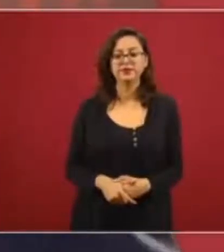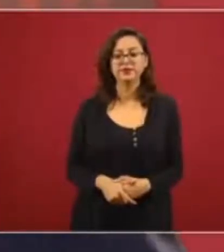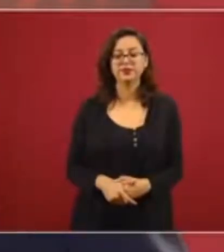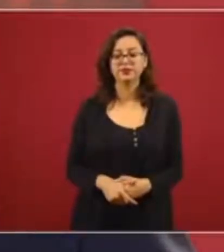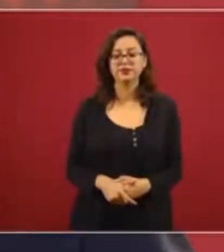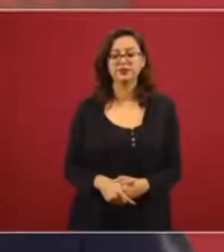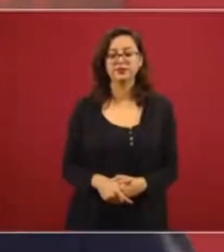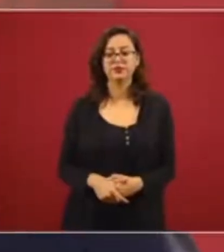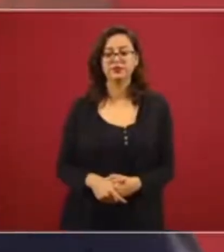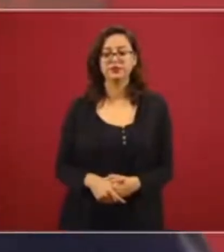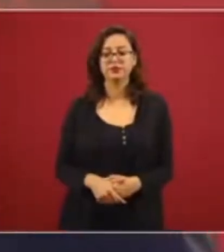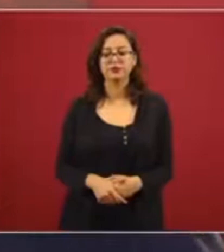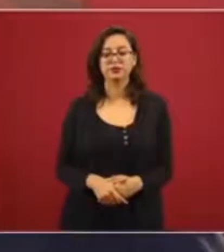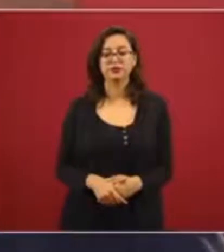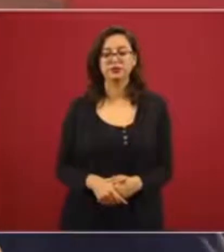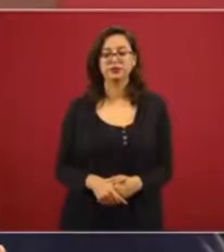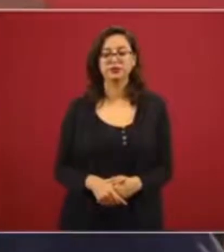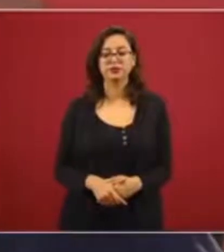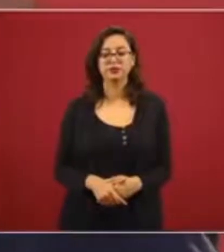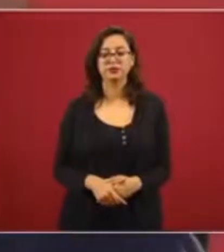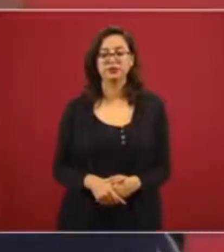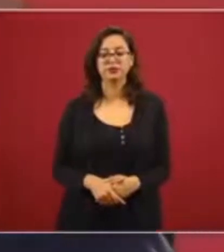Si no